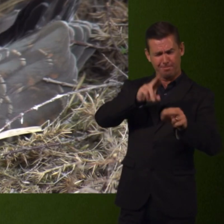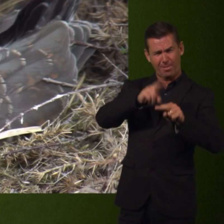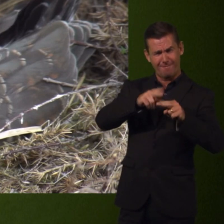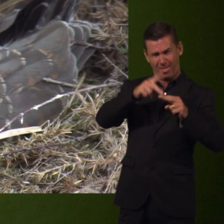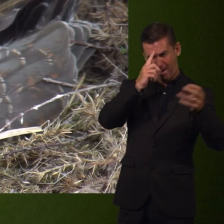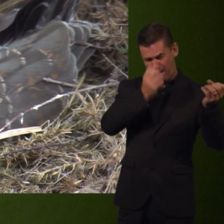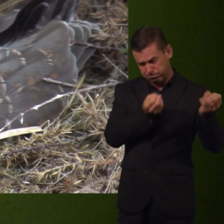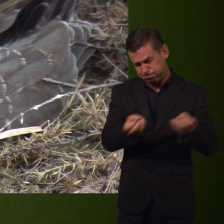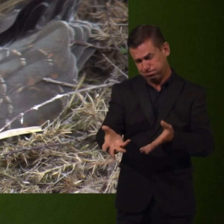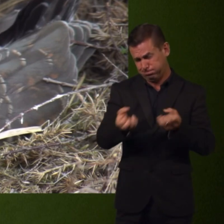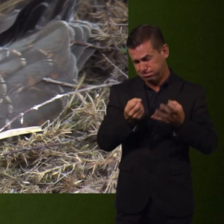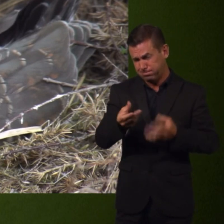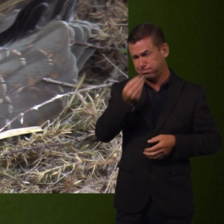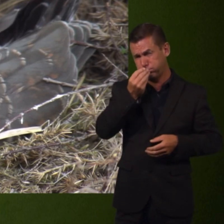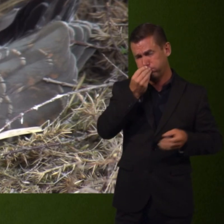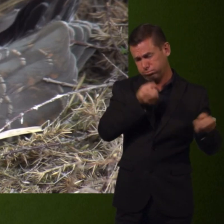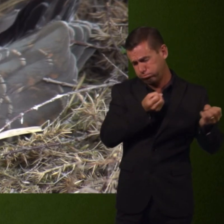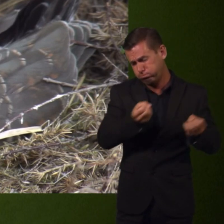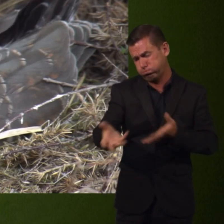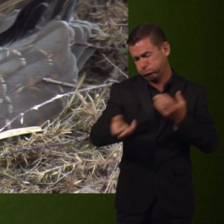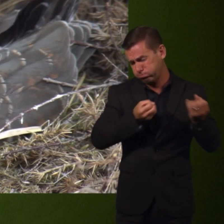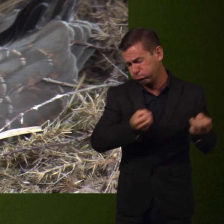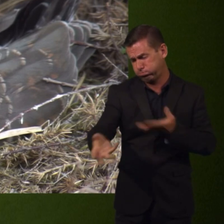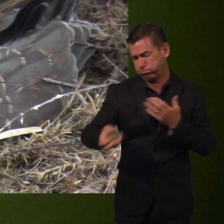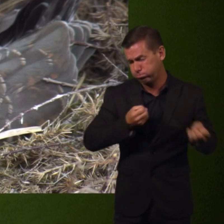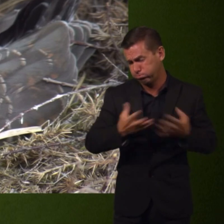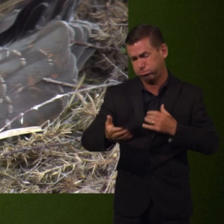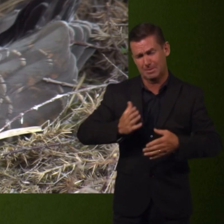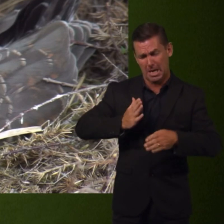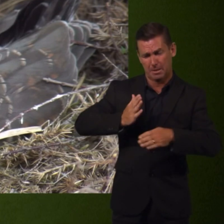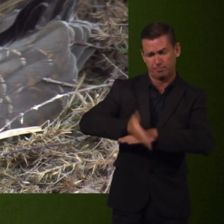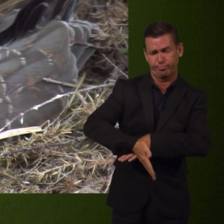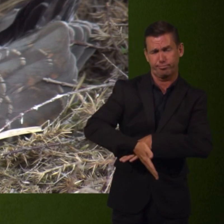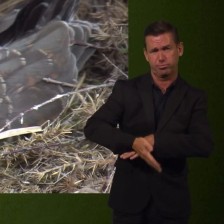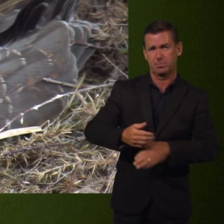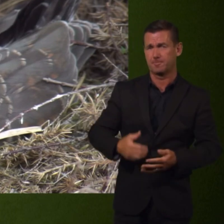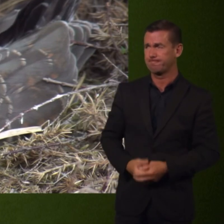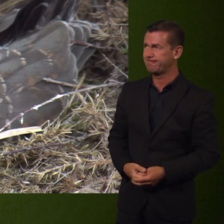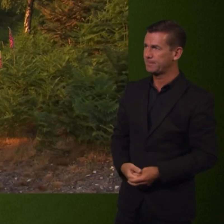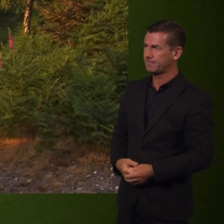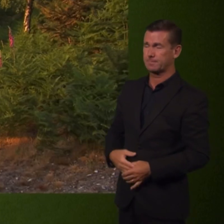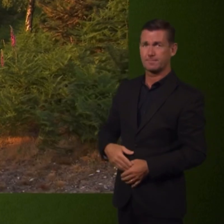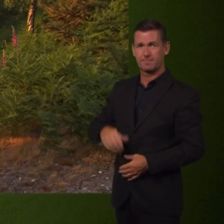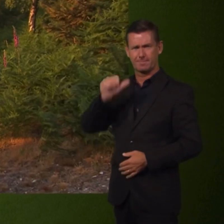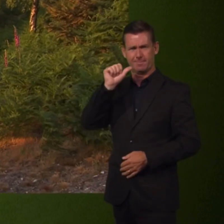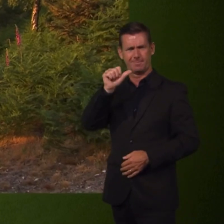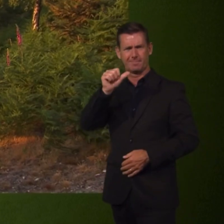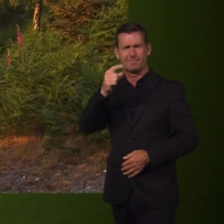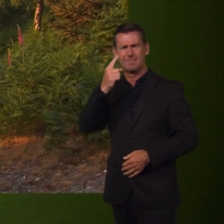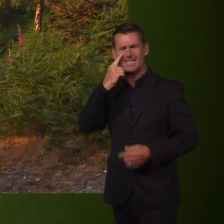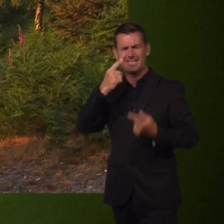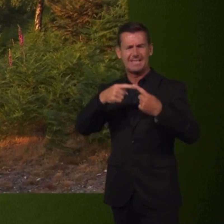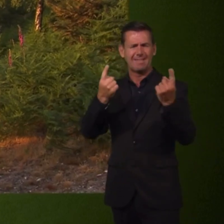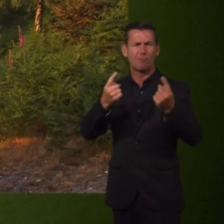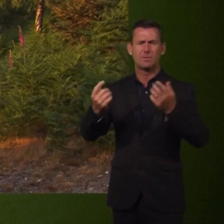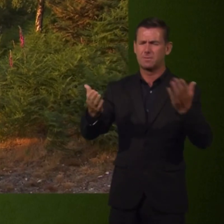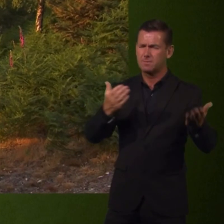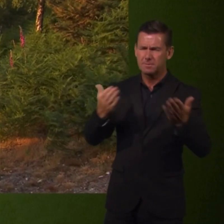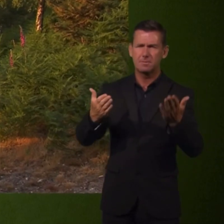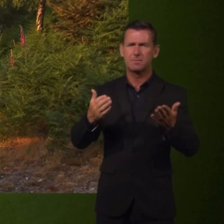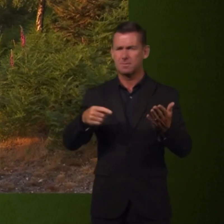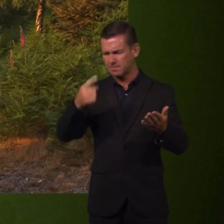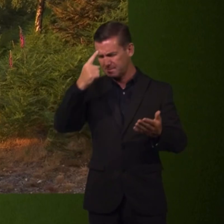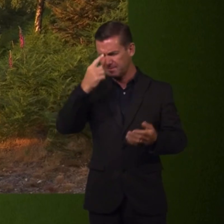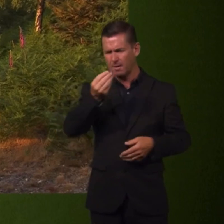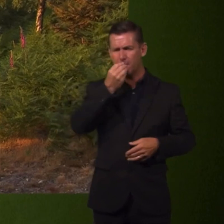believe. They certainly are. Now, what we would like to do is contrast the feeding rate of a meadow pipit's nest with the